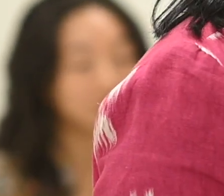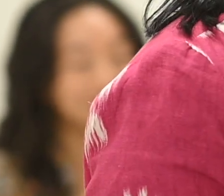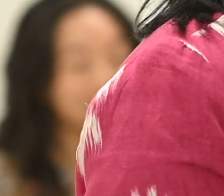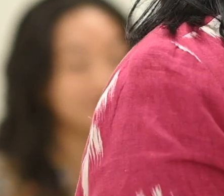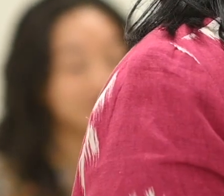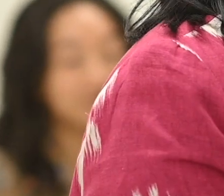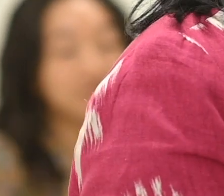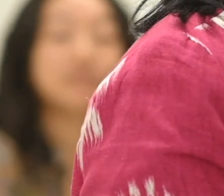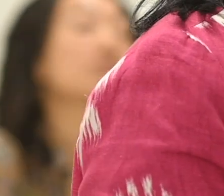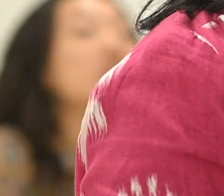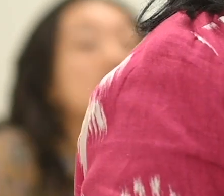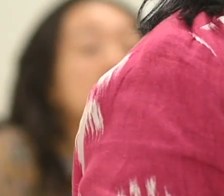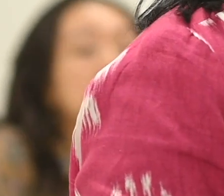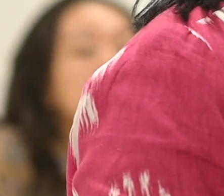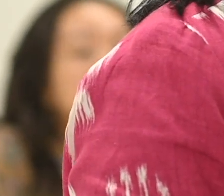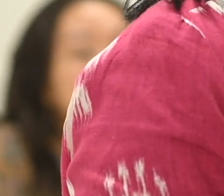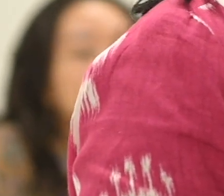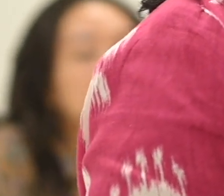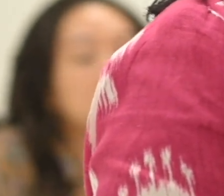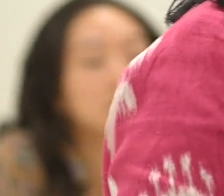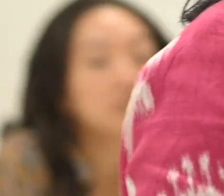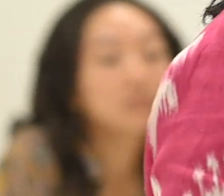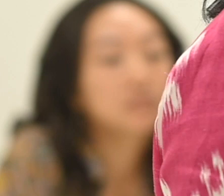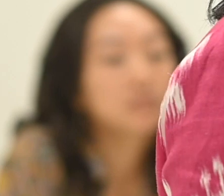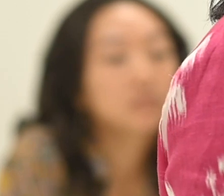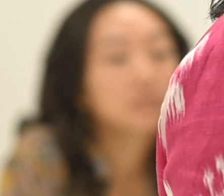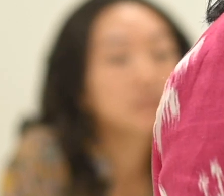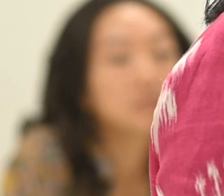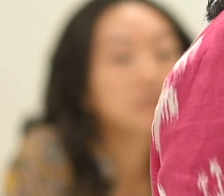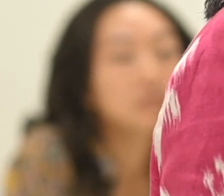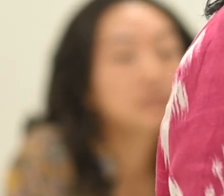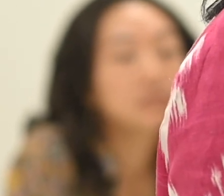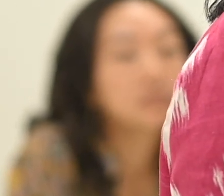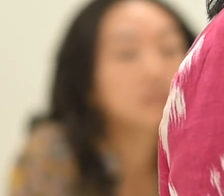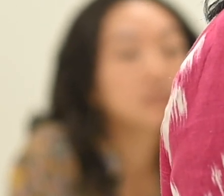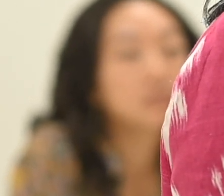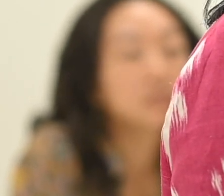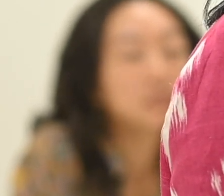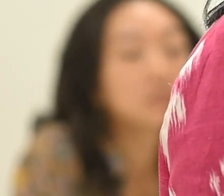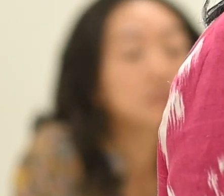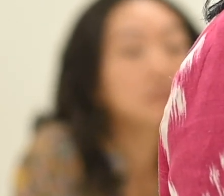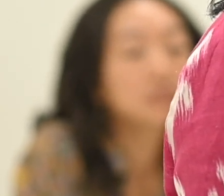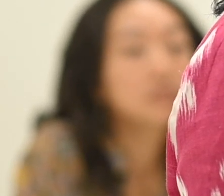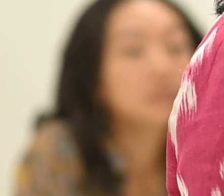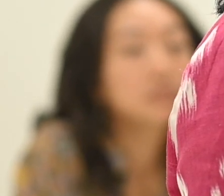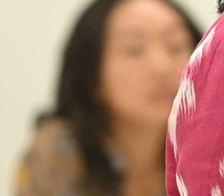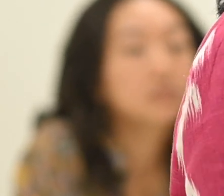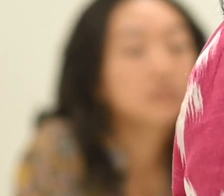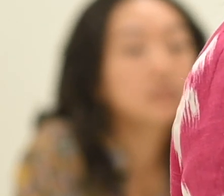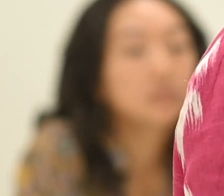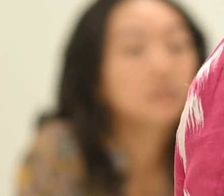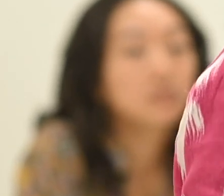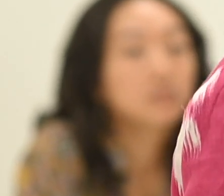right now, I think that social change organizations are going through this point of inflection about